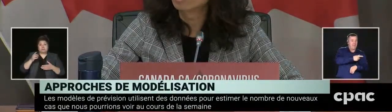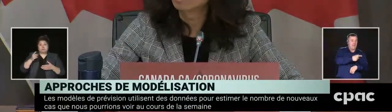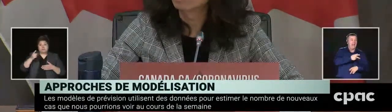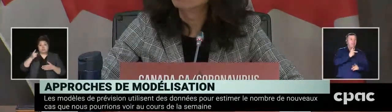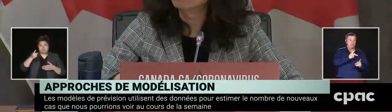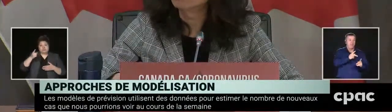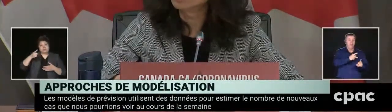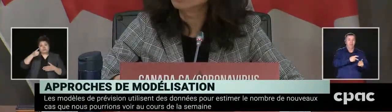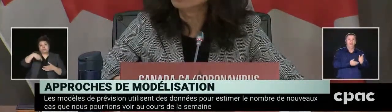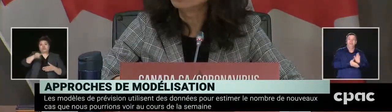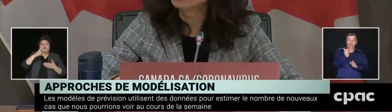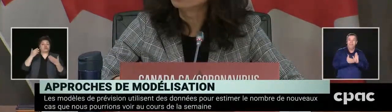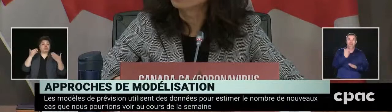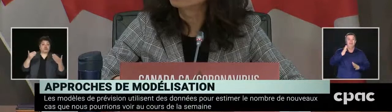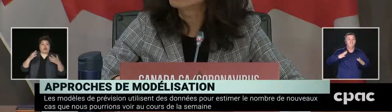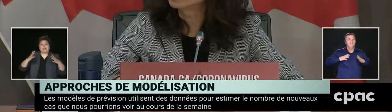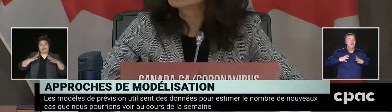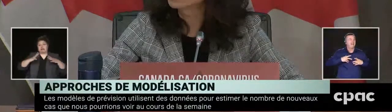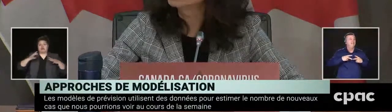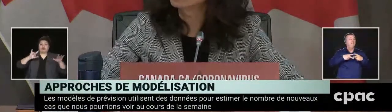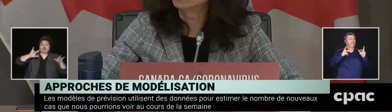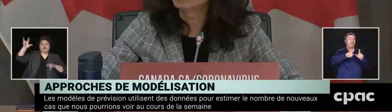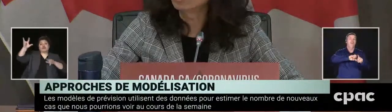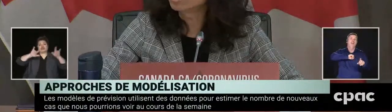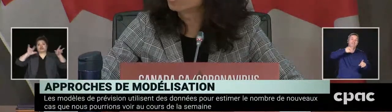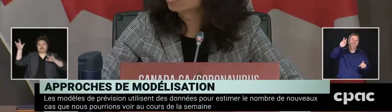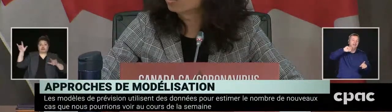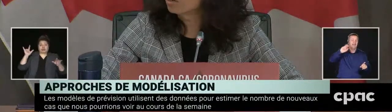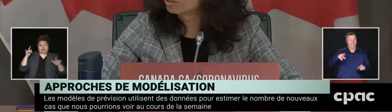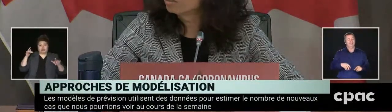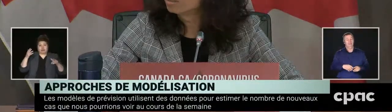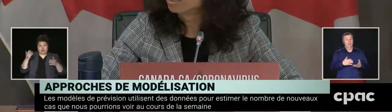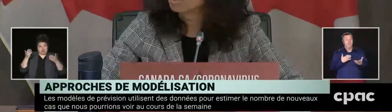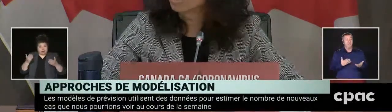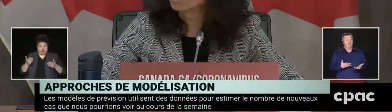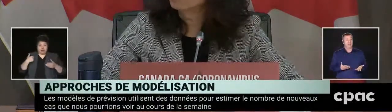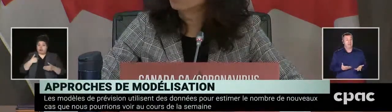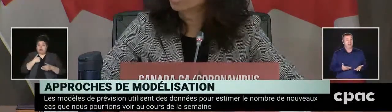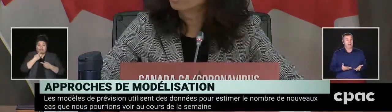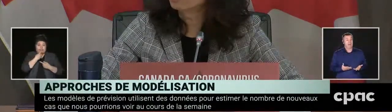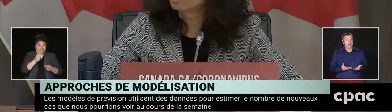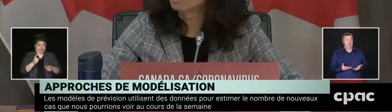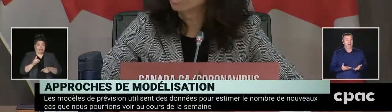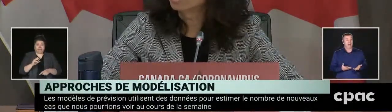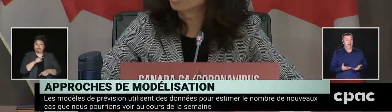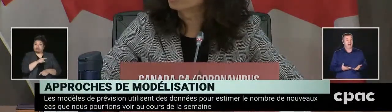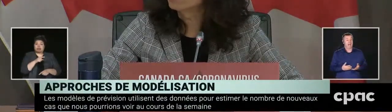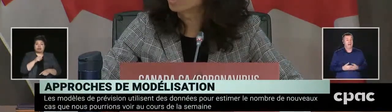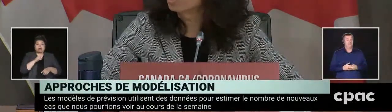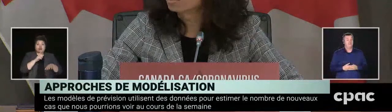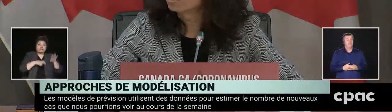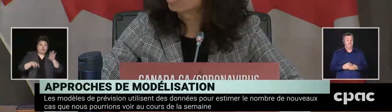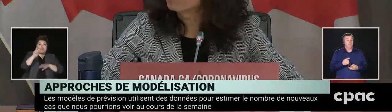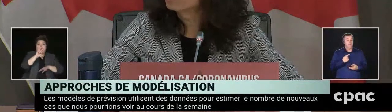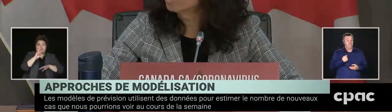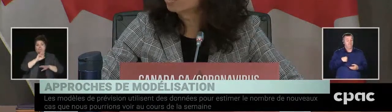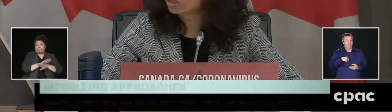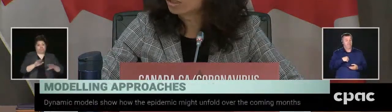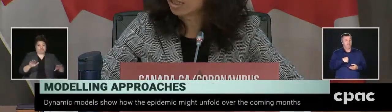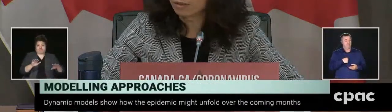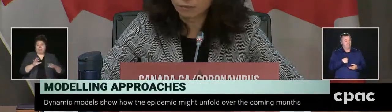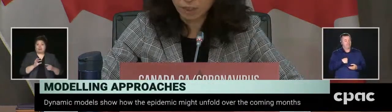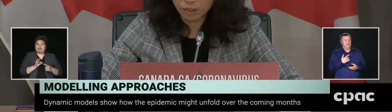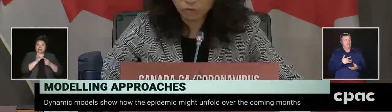now, we have advised against all non-essential travel, and with a lot of other